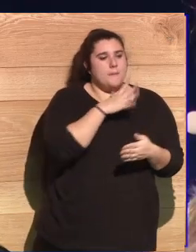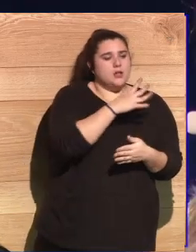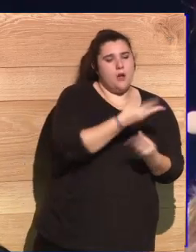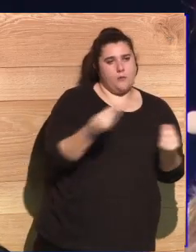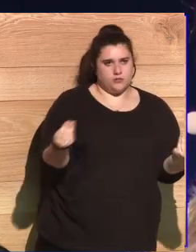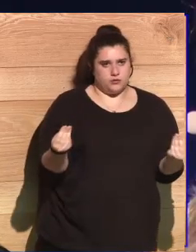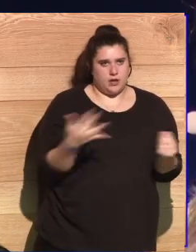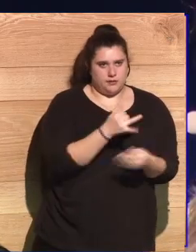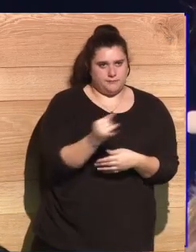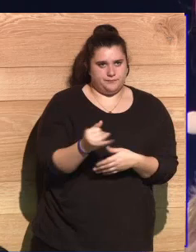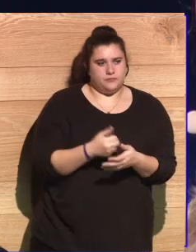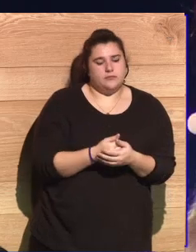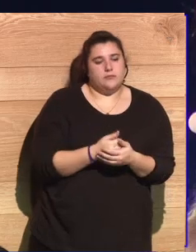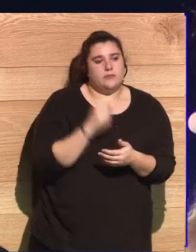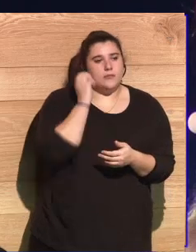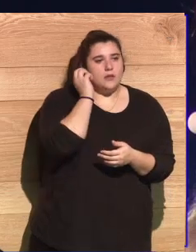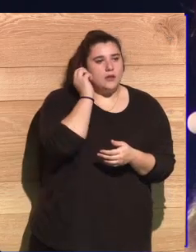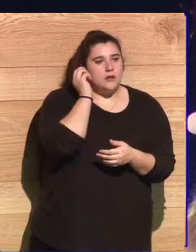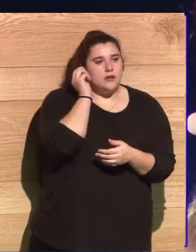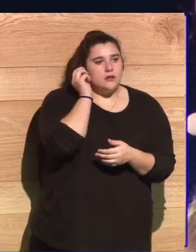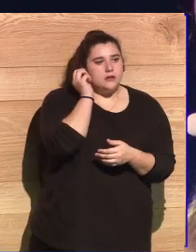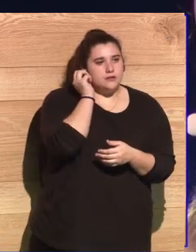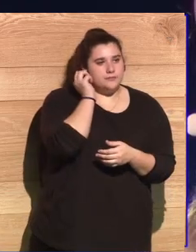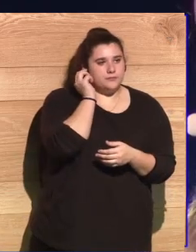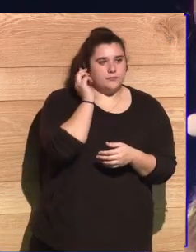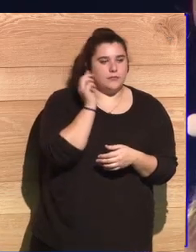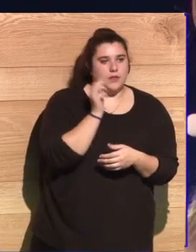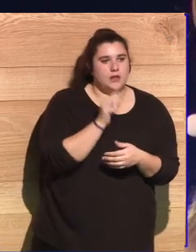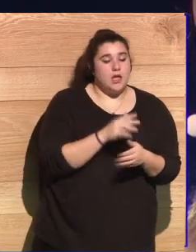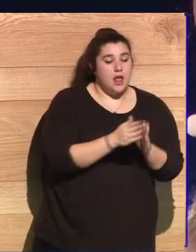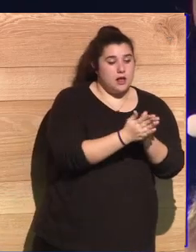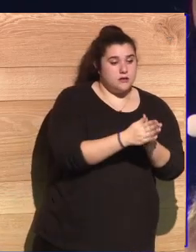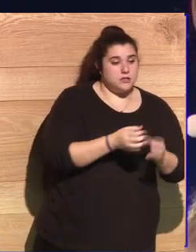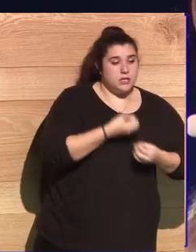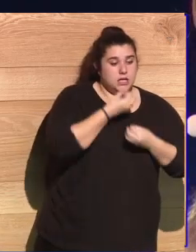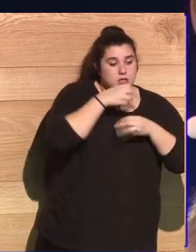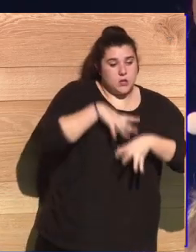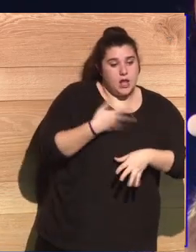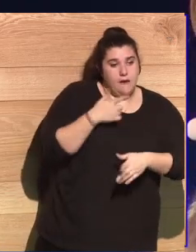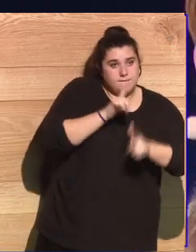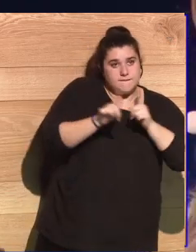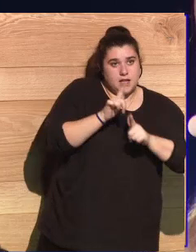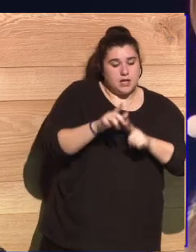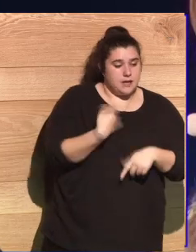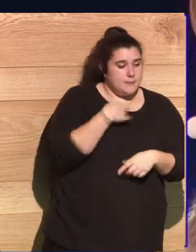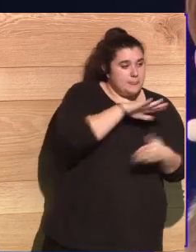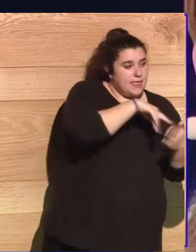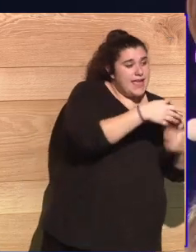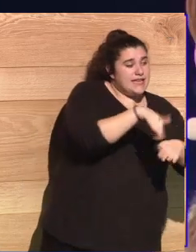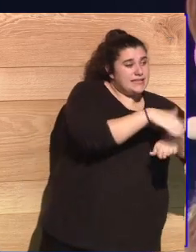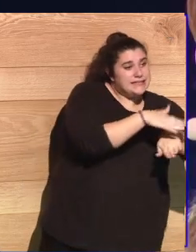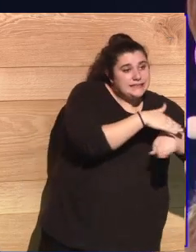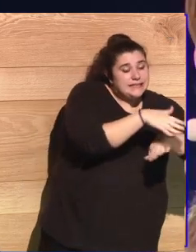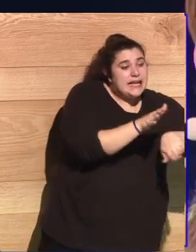the book tells the story of my cross-country journey, and when I went from the East Coast to the West Coast and got